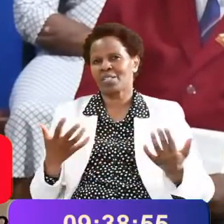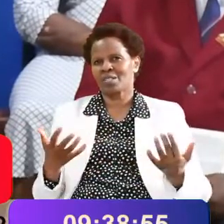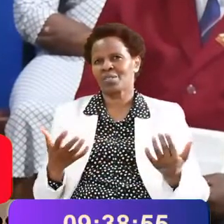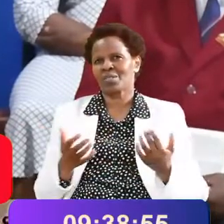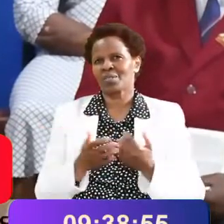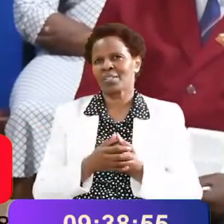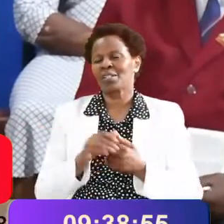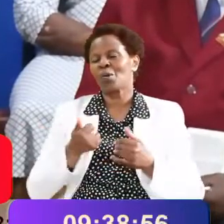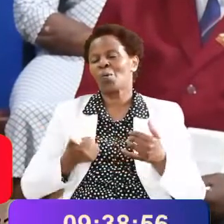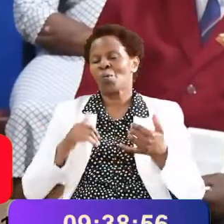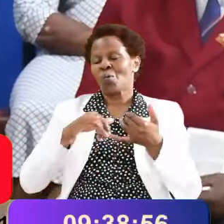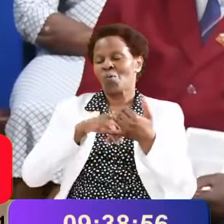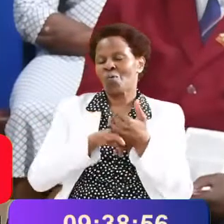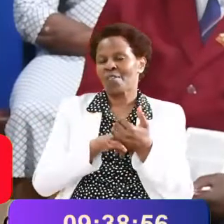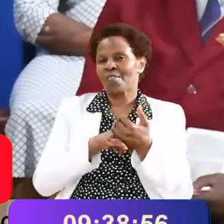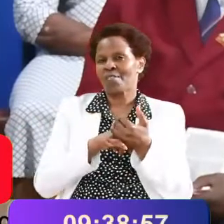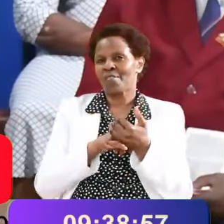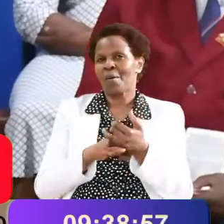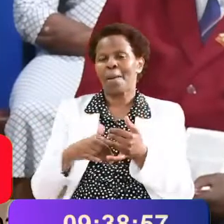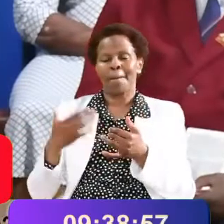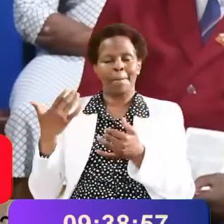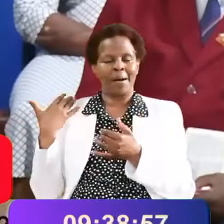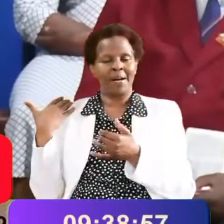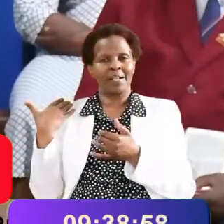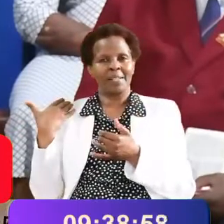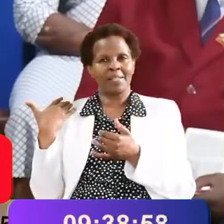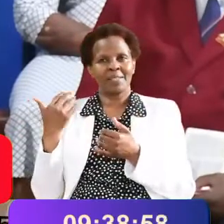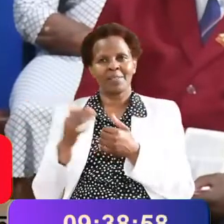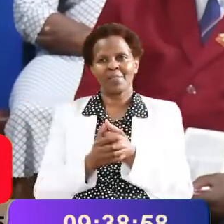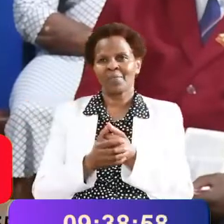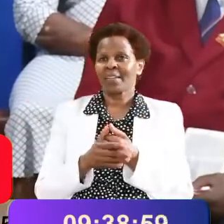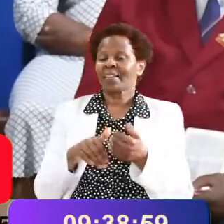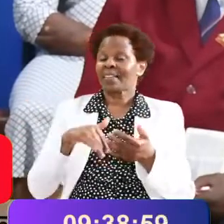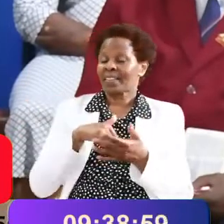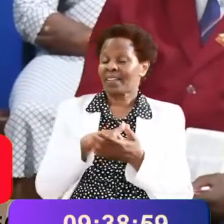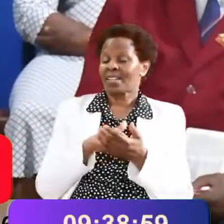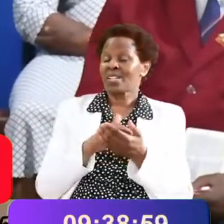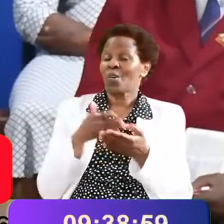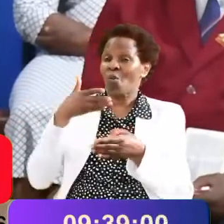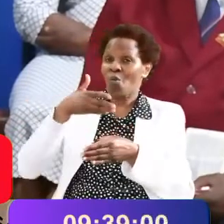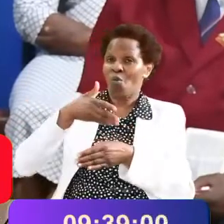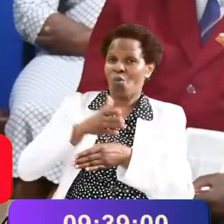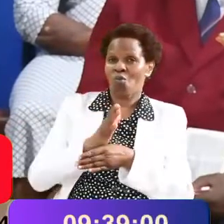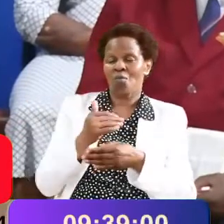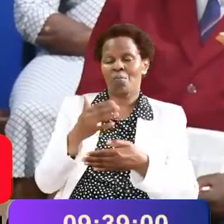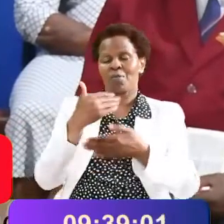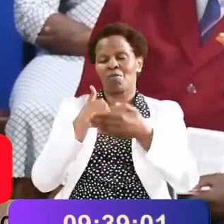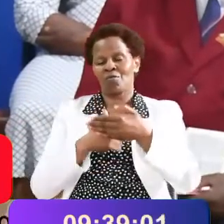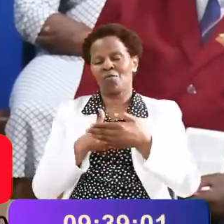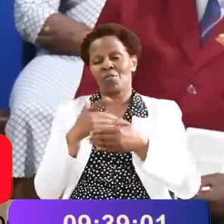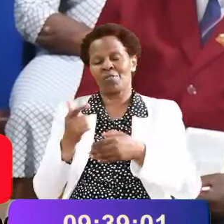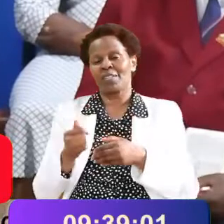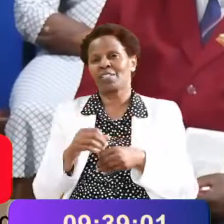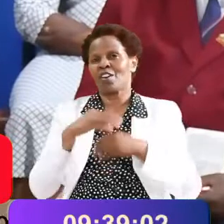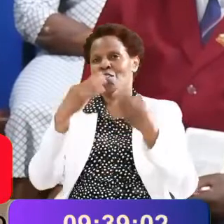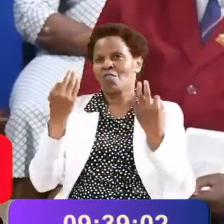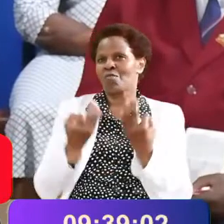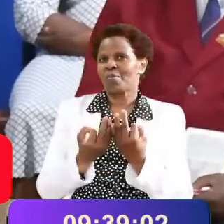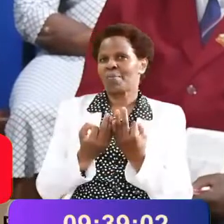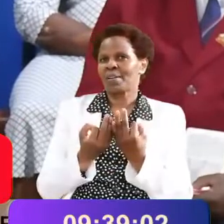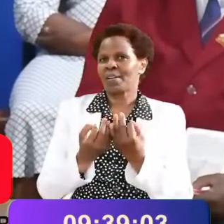her children behind, and Rachel and Joseph last. Then he crossed over before them and bowed himself to the